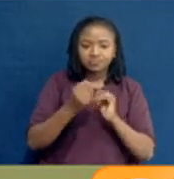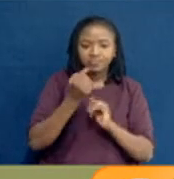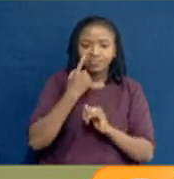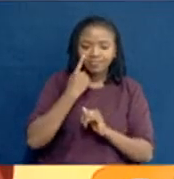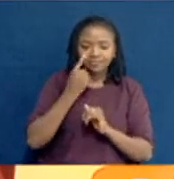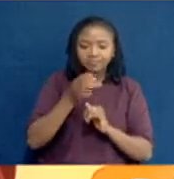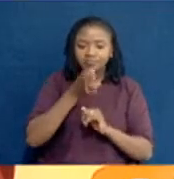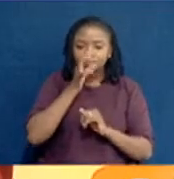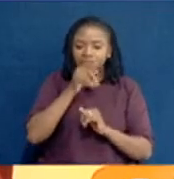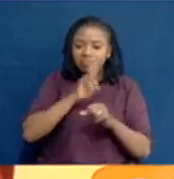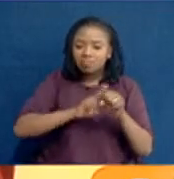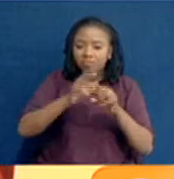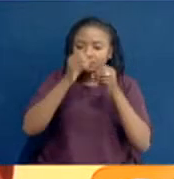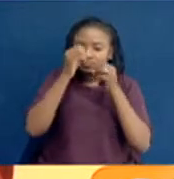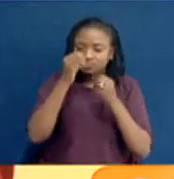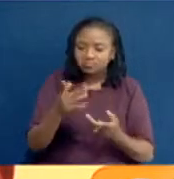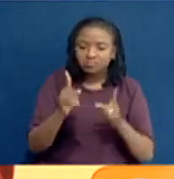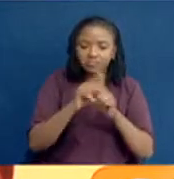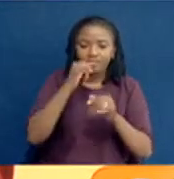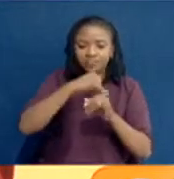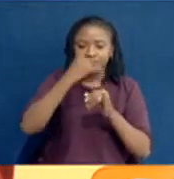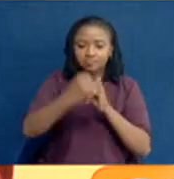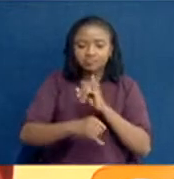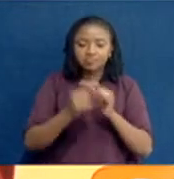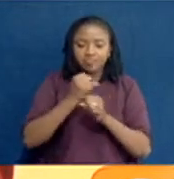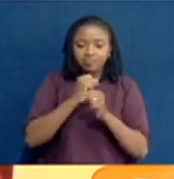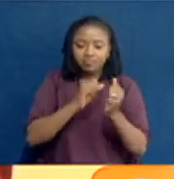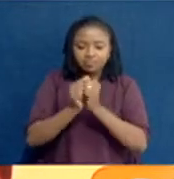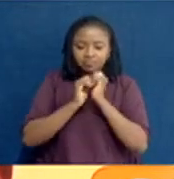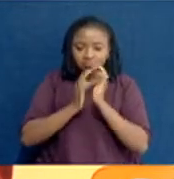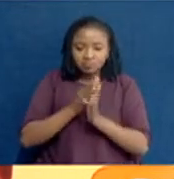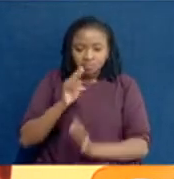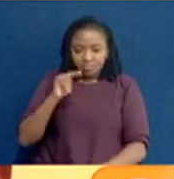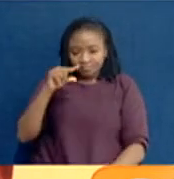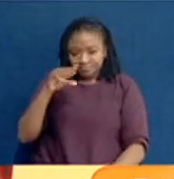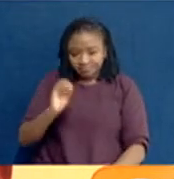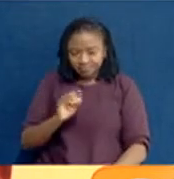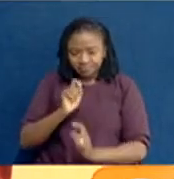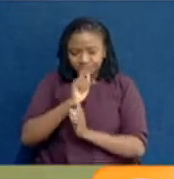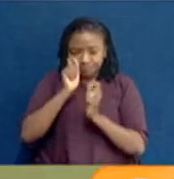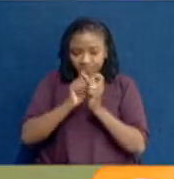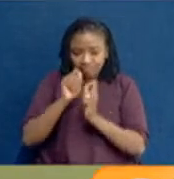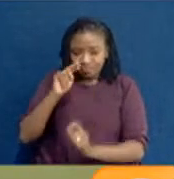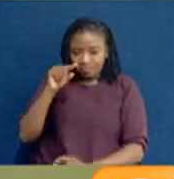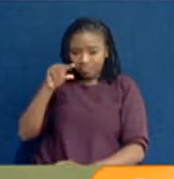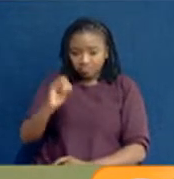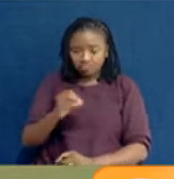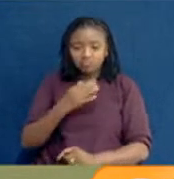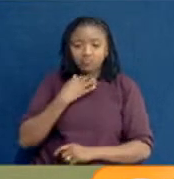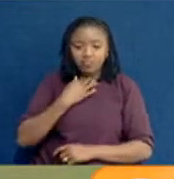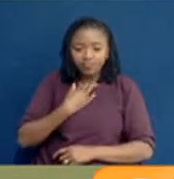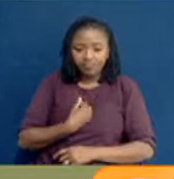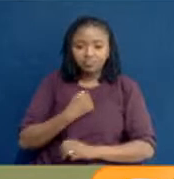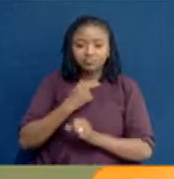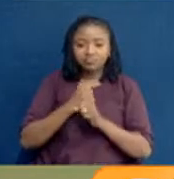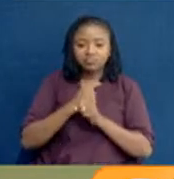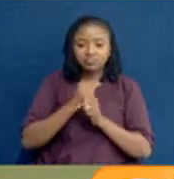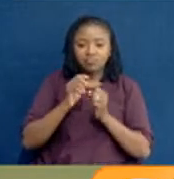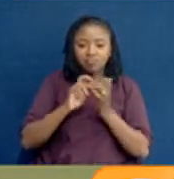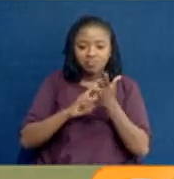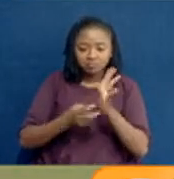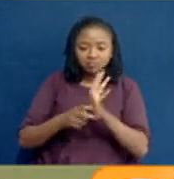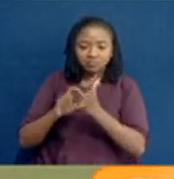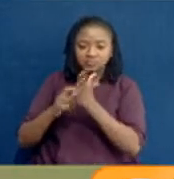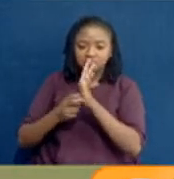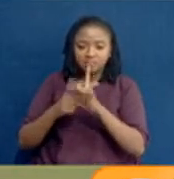water consumption. And then lastly, we also work with NGOs, so especially NGOs that are looking to do projects in remote locations and